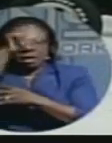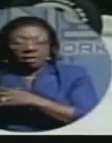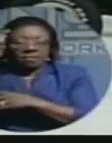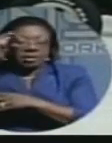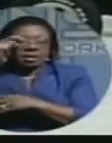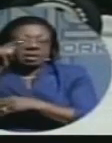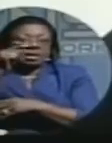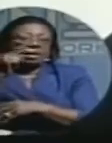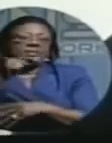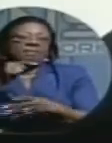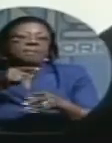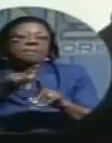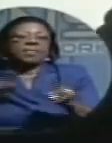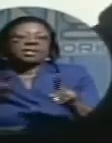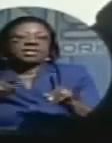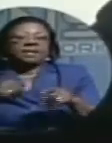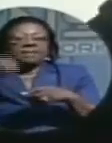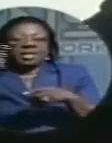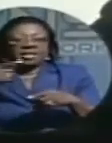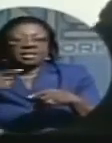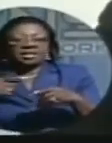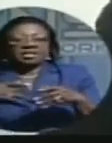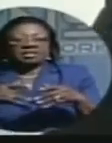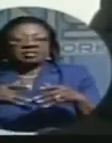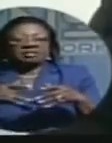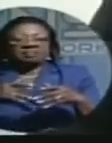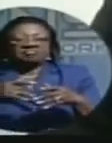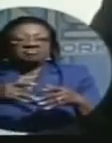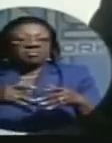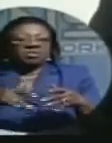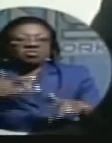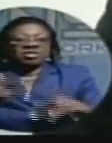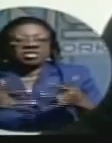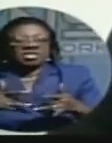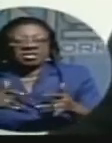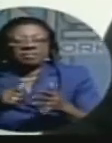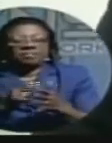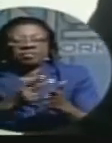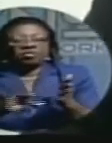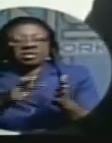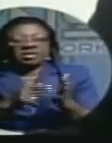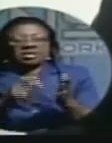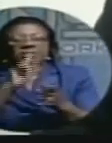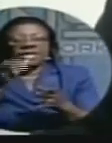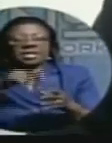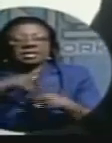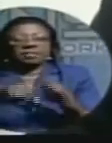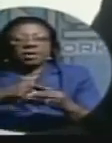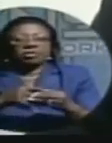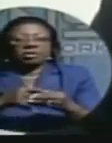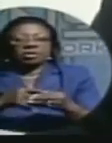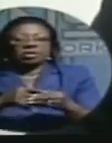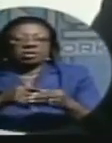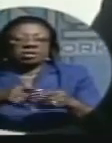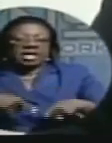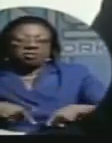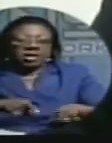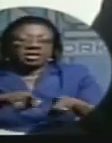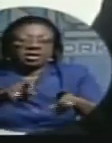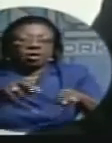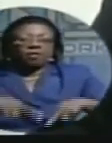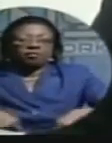the route of the roadways. Those who say, well, you know, the microloan is small or the relief is small. Firstly, I